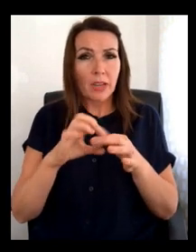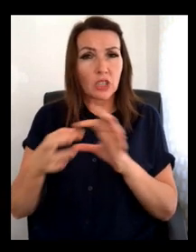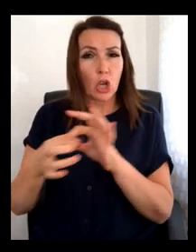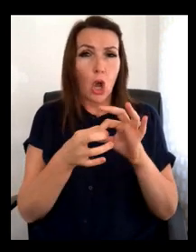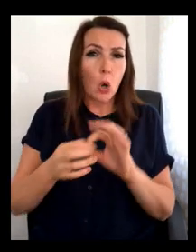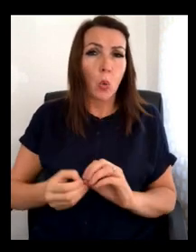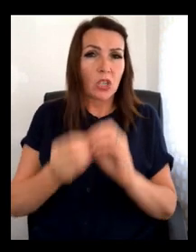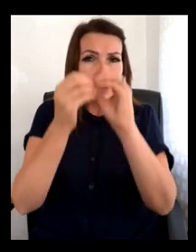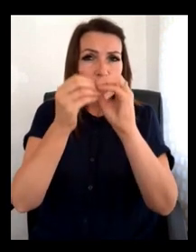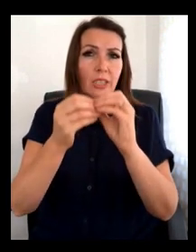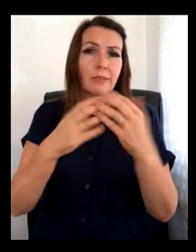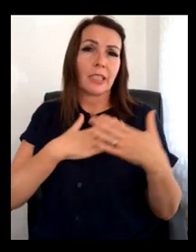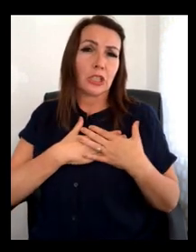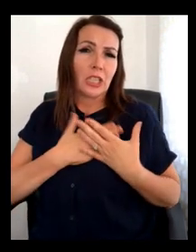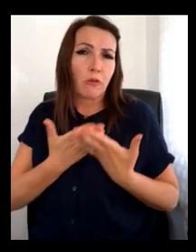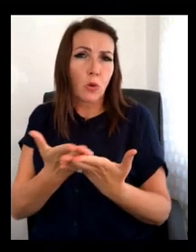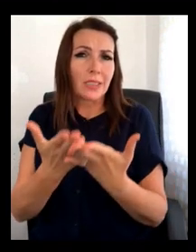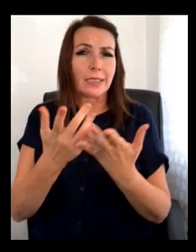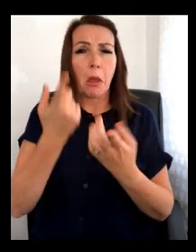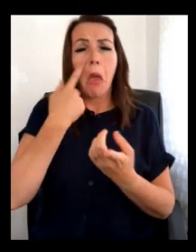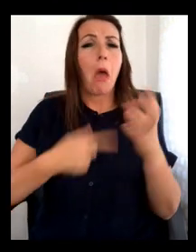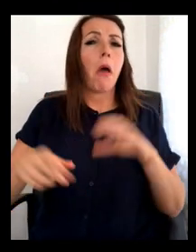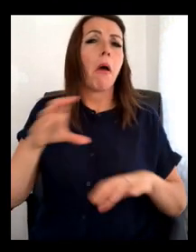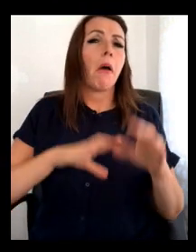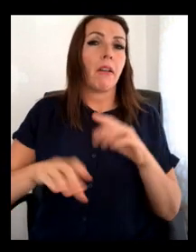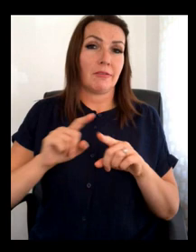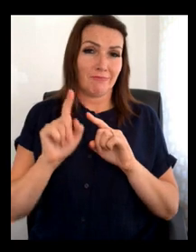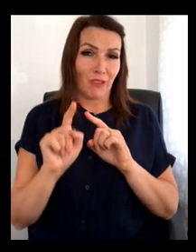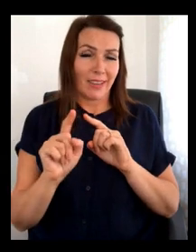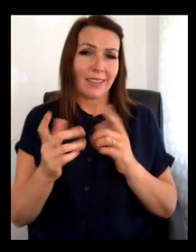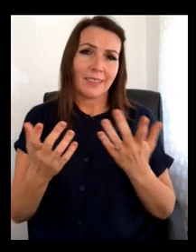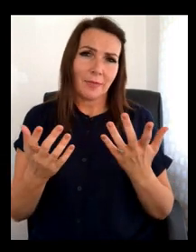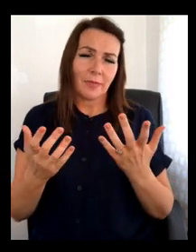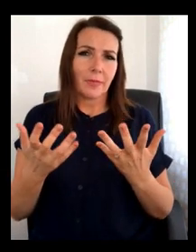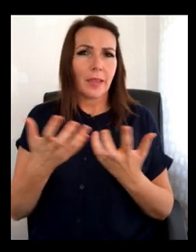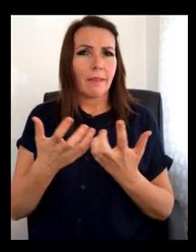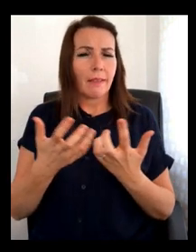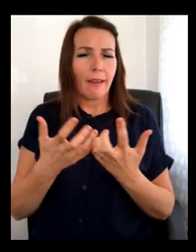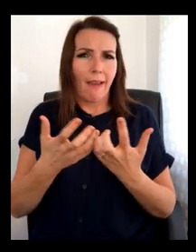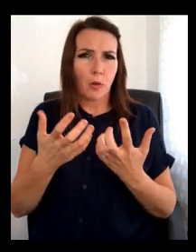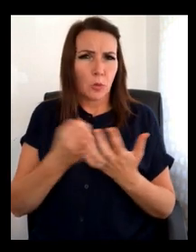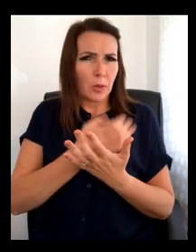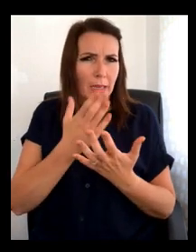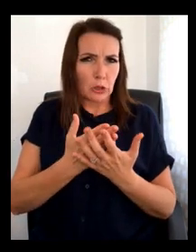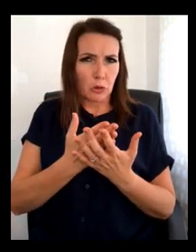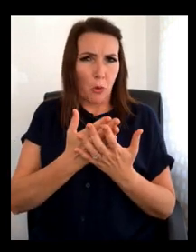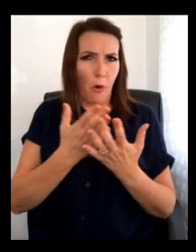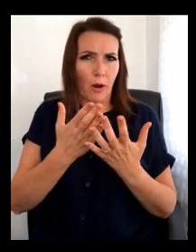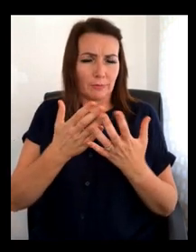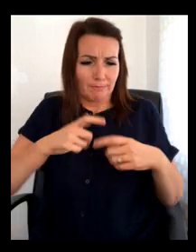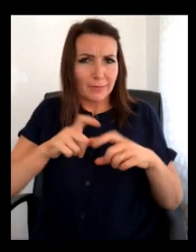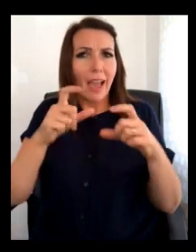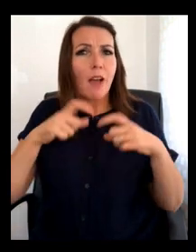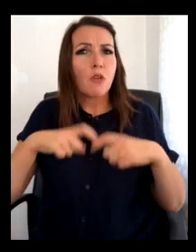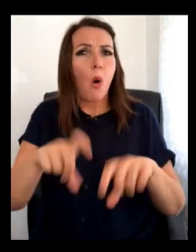and experimentation. And how do we embed that as a way of working that doesn't disappear after this current